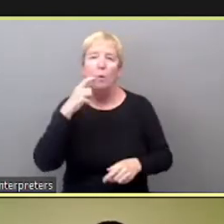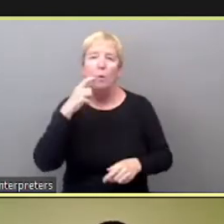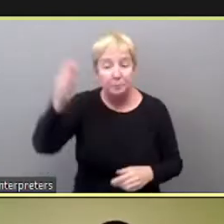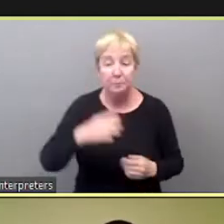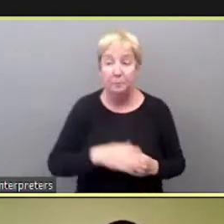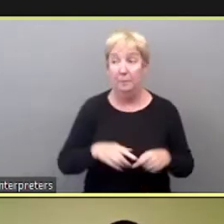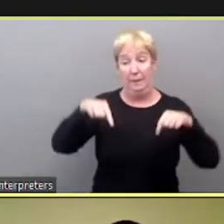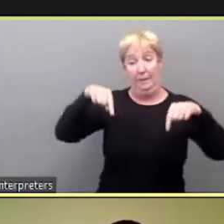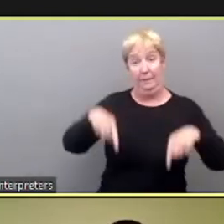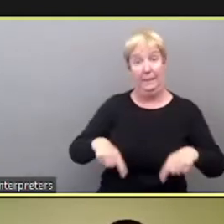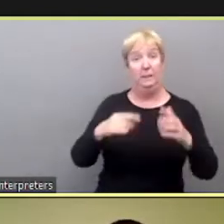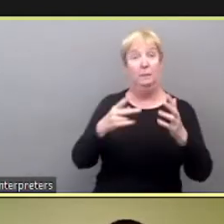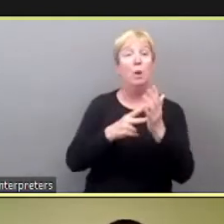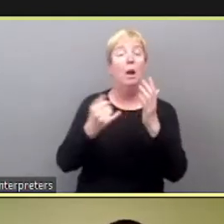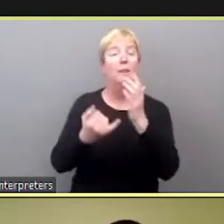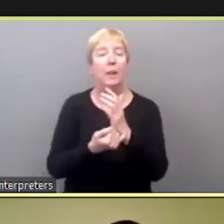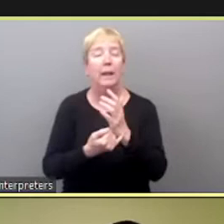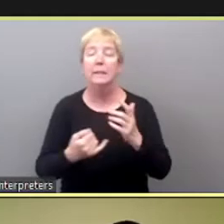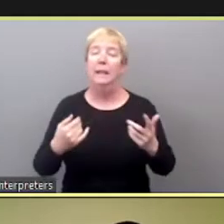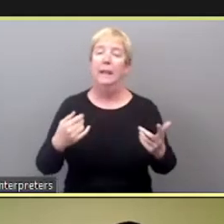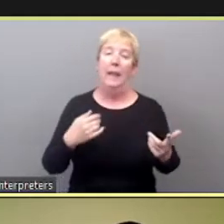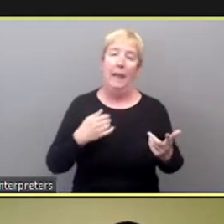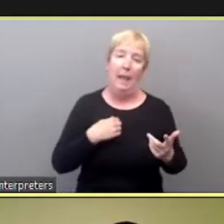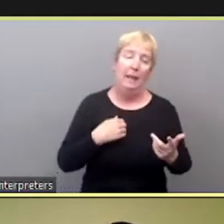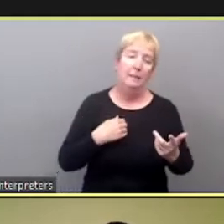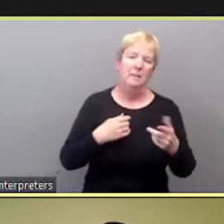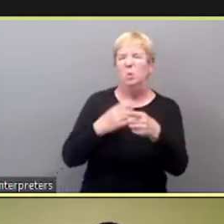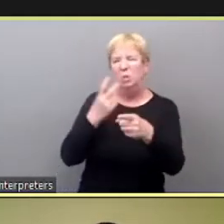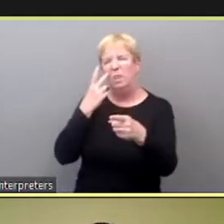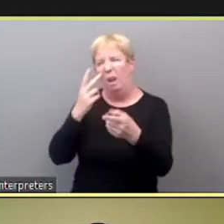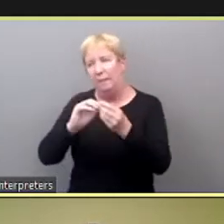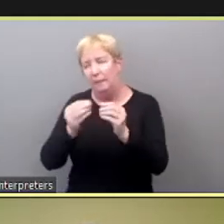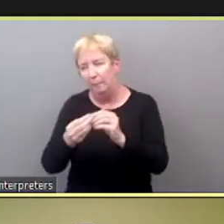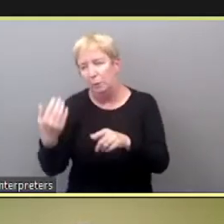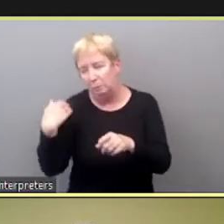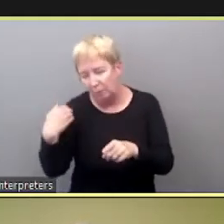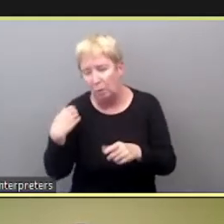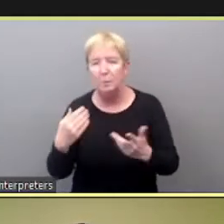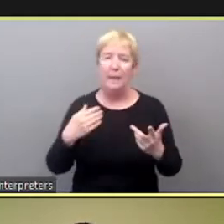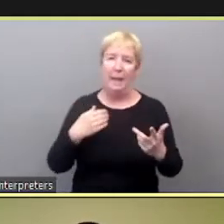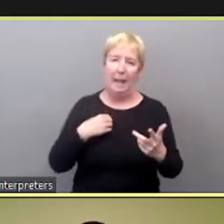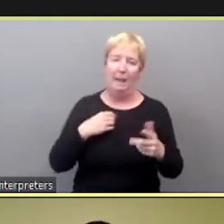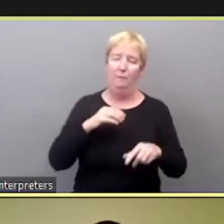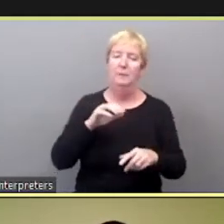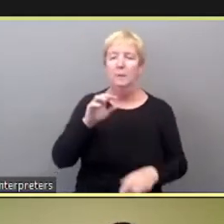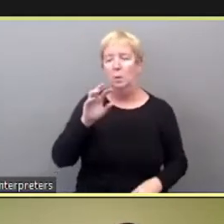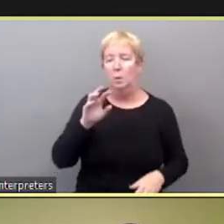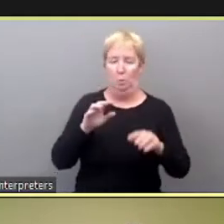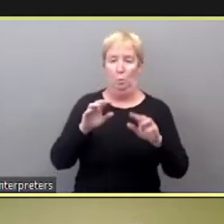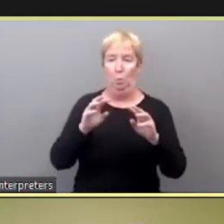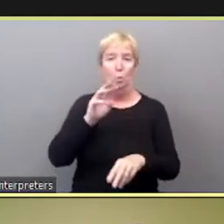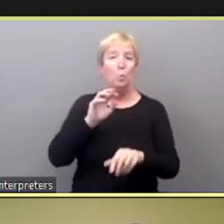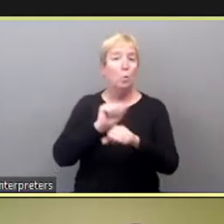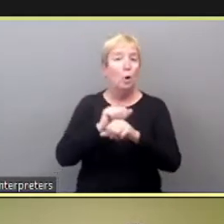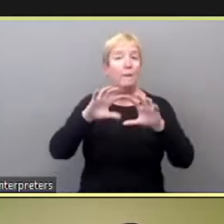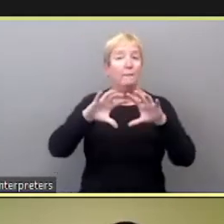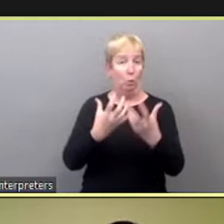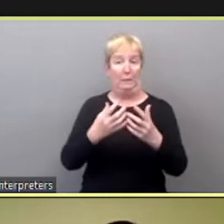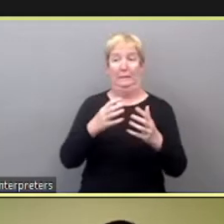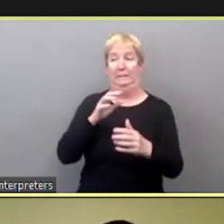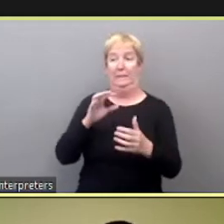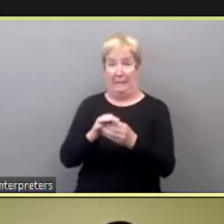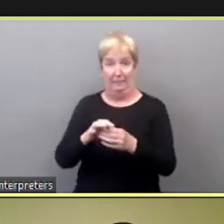This project also yielded a toll-free number. So you saw earlier in the map workforce connection centers across the state. This toll-free number here,